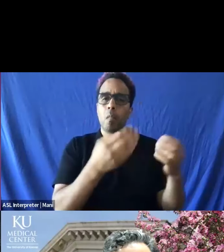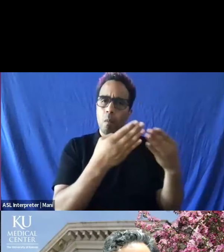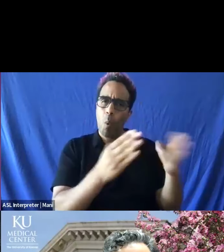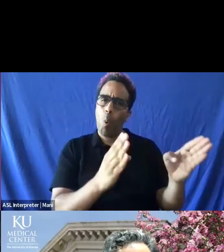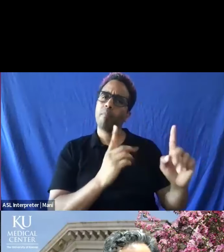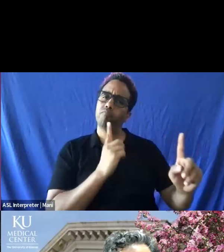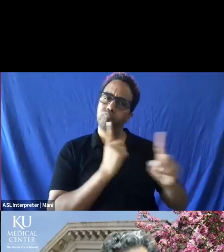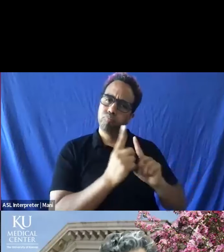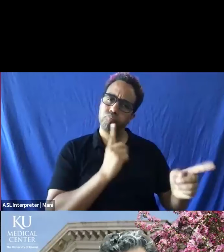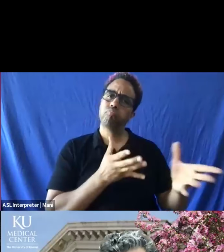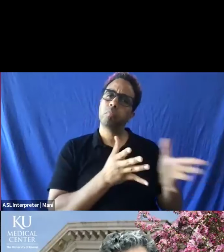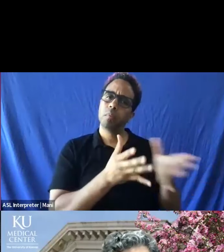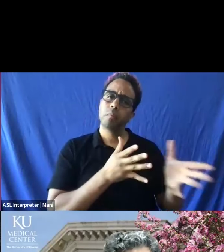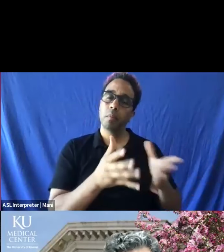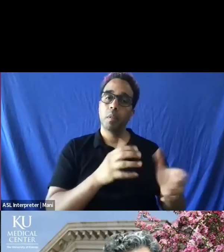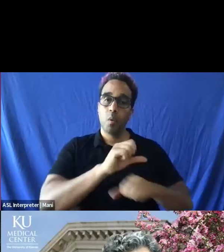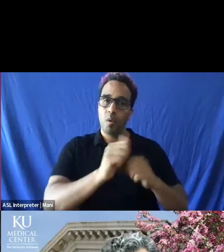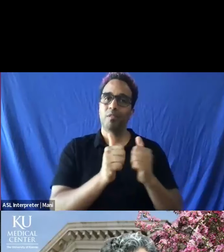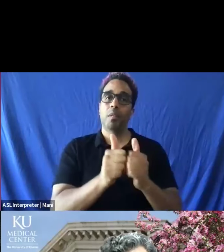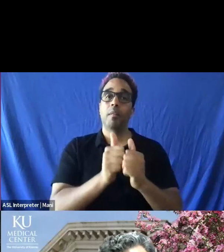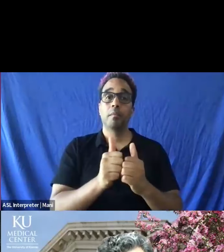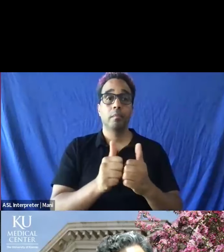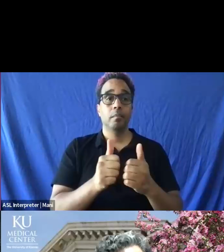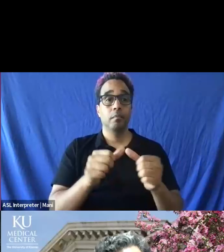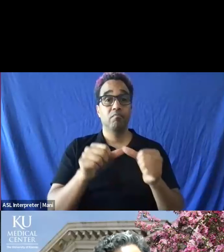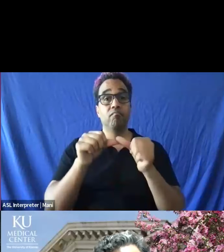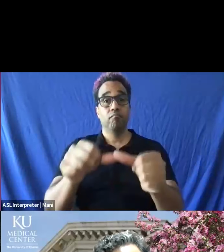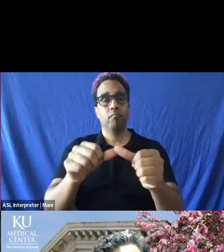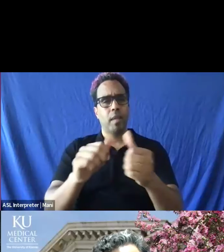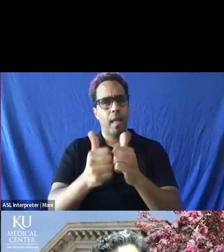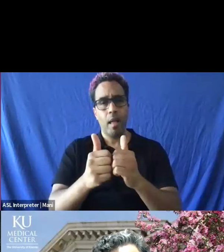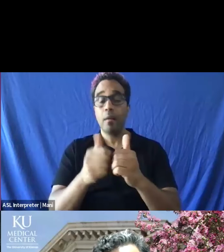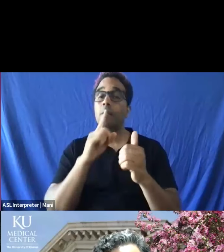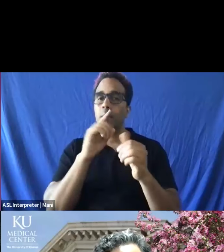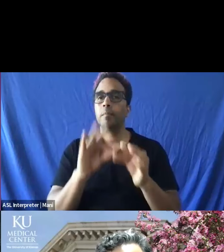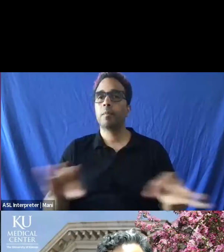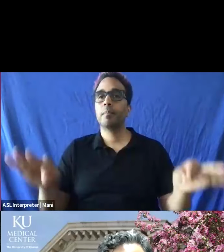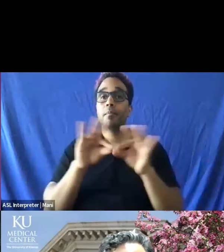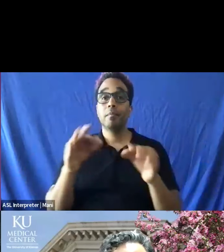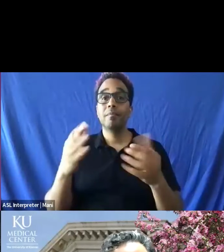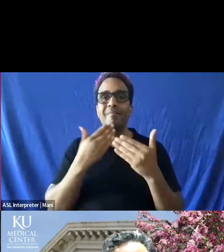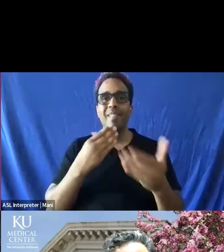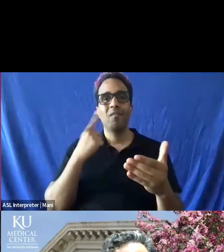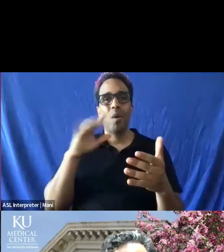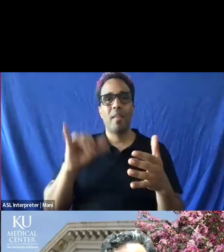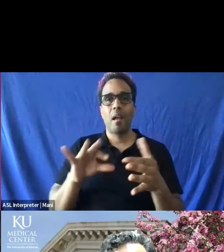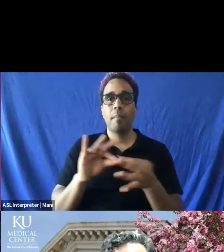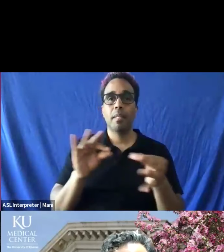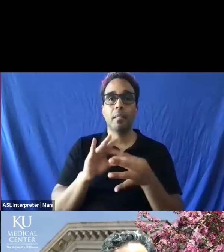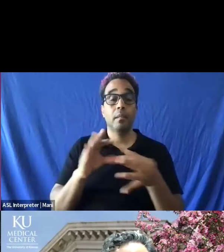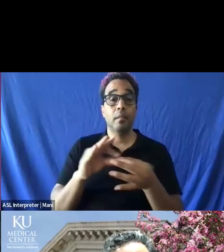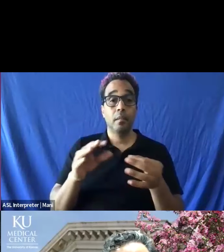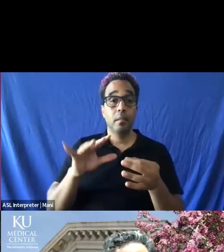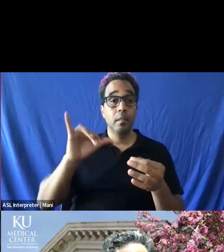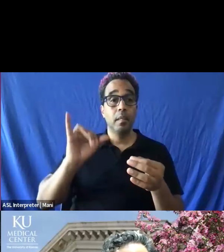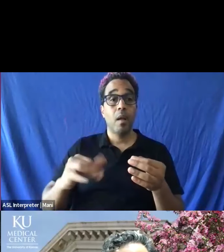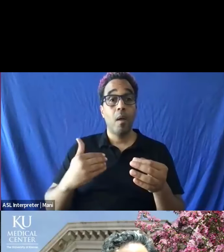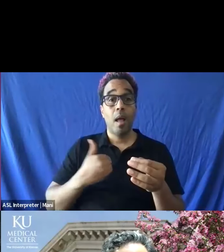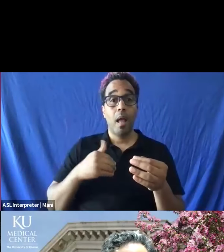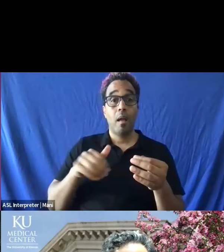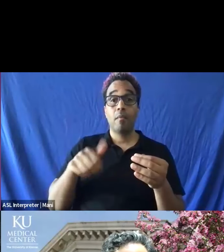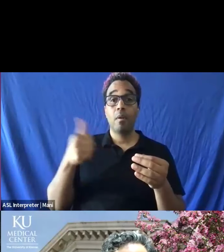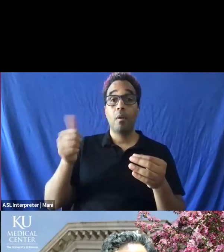to develop work together? So thank you so much for those comments. And I'm going to switch around because I have a question suggested by Dr.